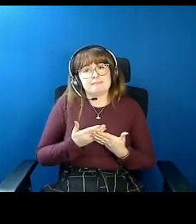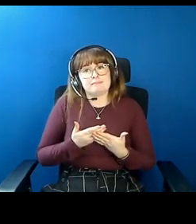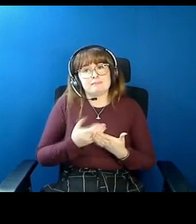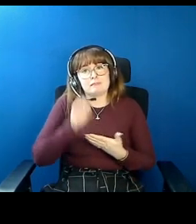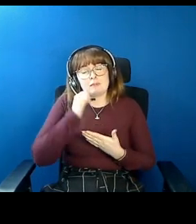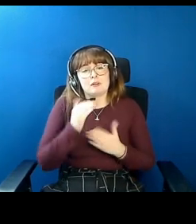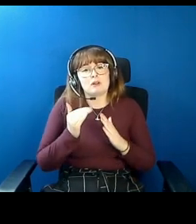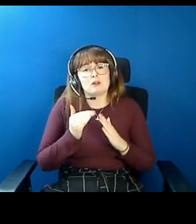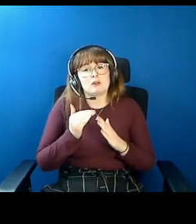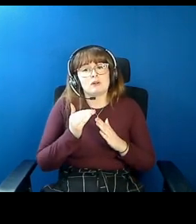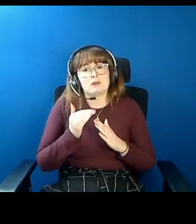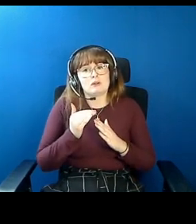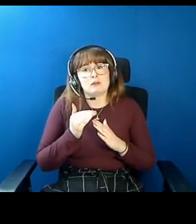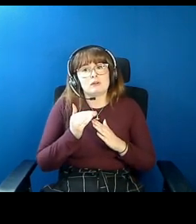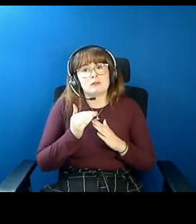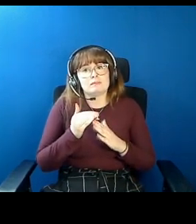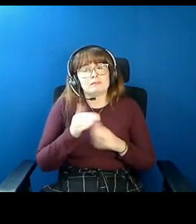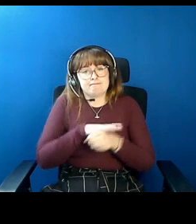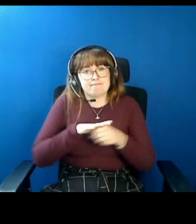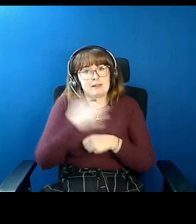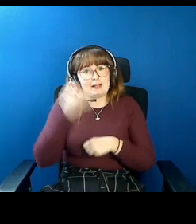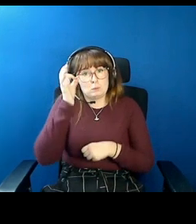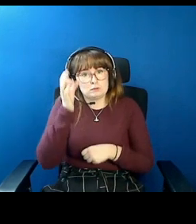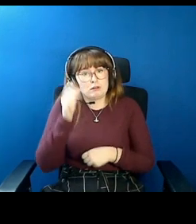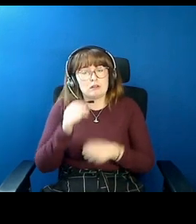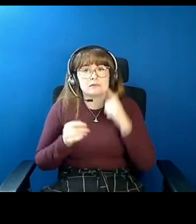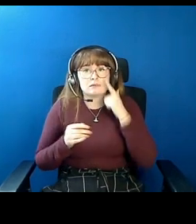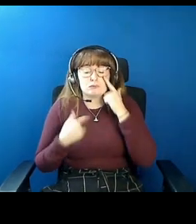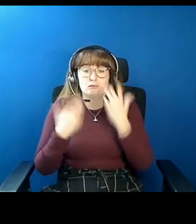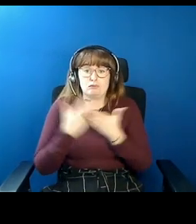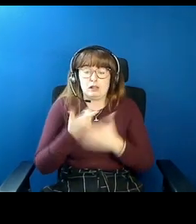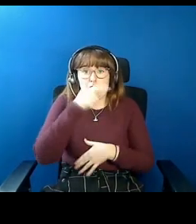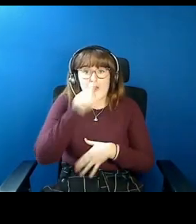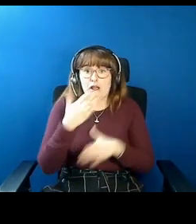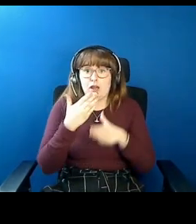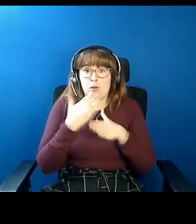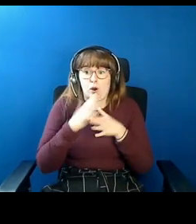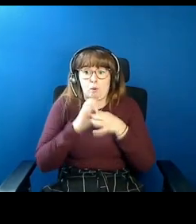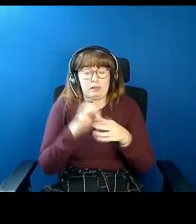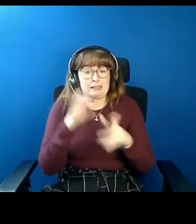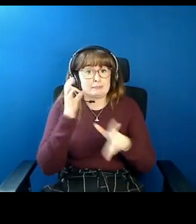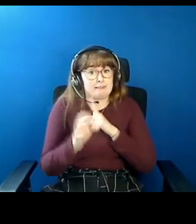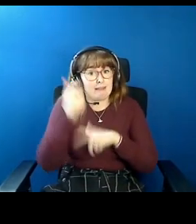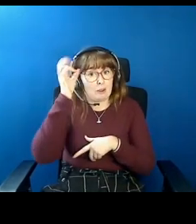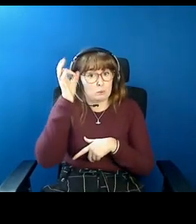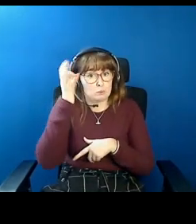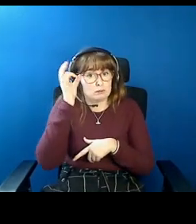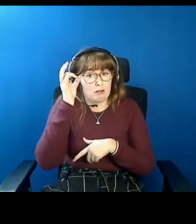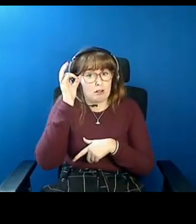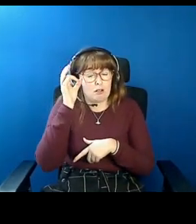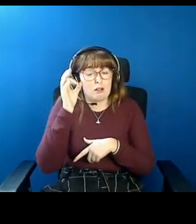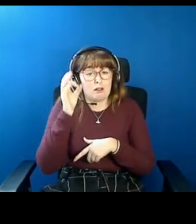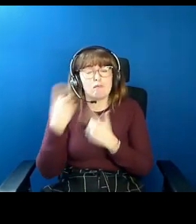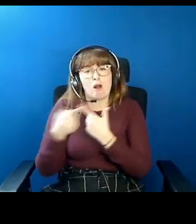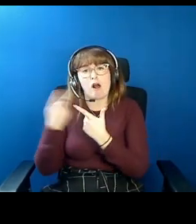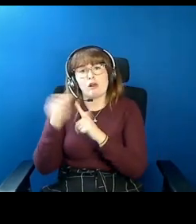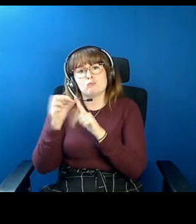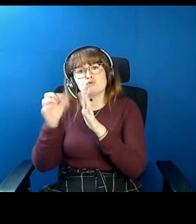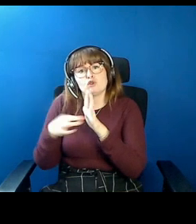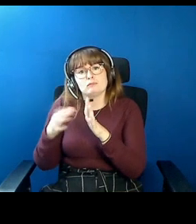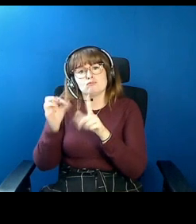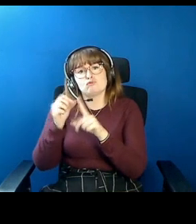Tyne Combined Authority. So we were lucky enough to work with them, and they, alongside a couple of project partners. So